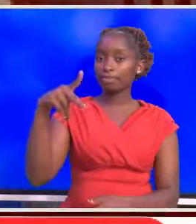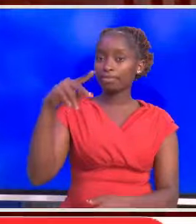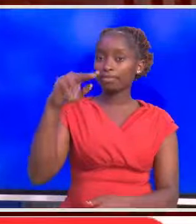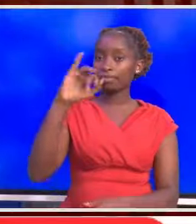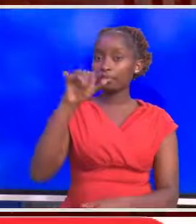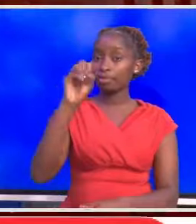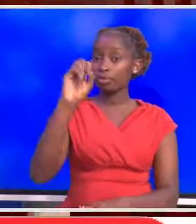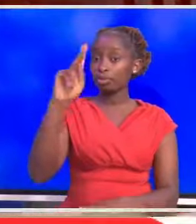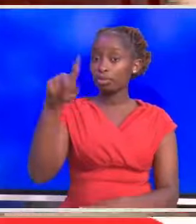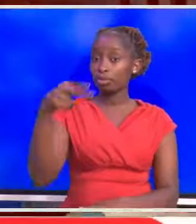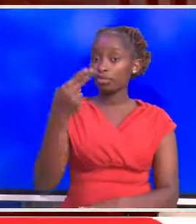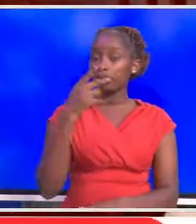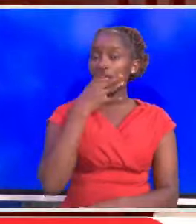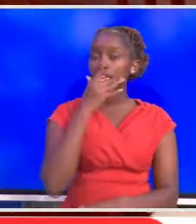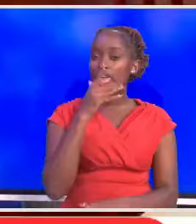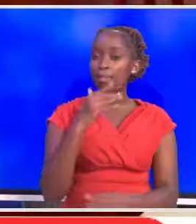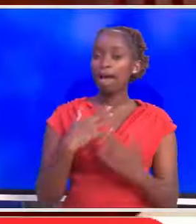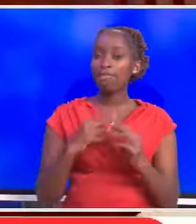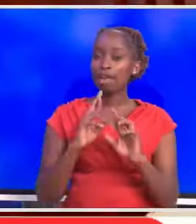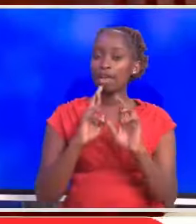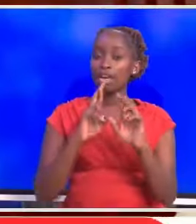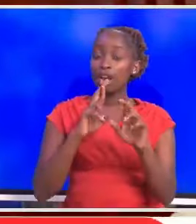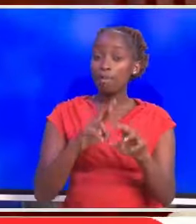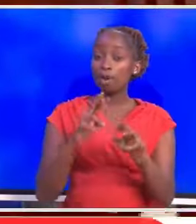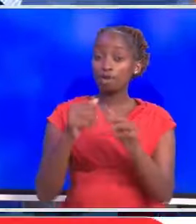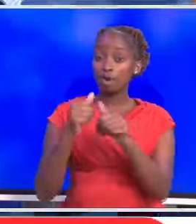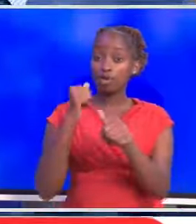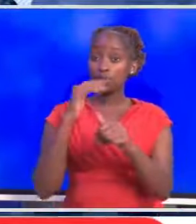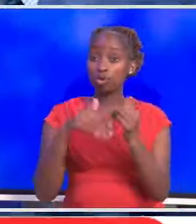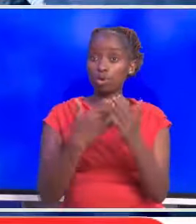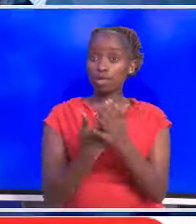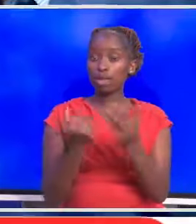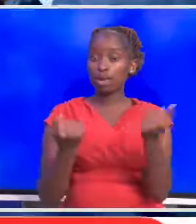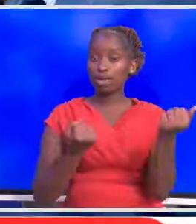Makilap has reportedly opposed to the proposed motor vehicle